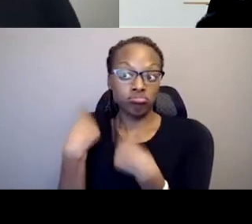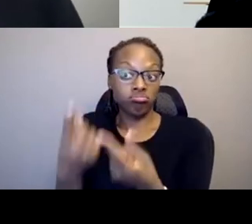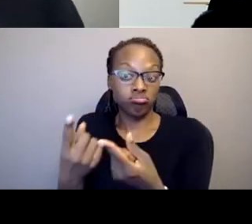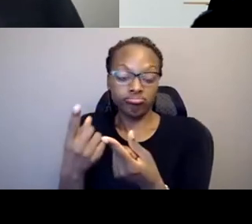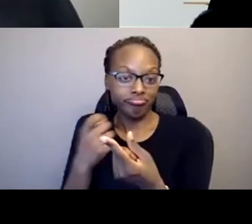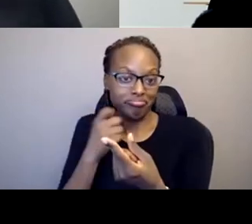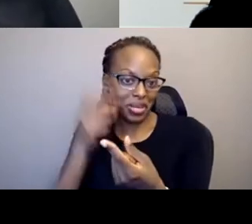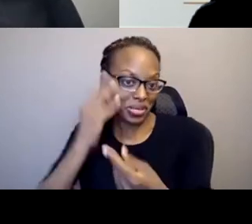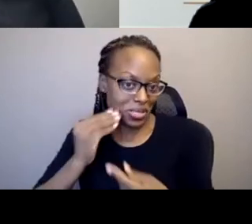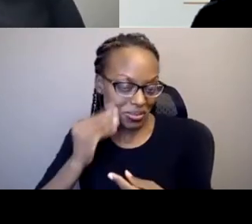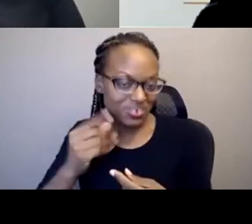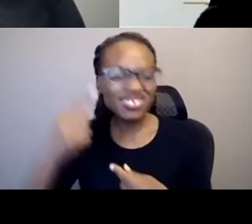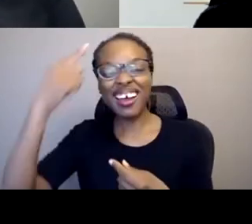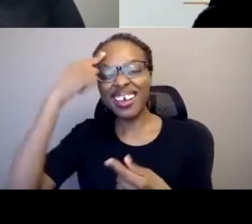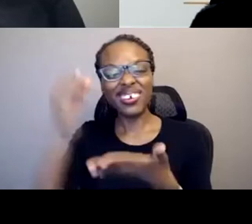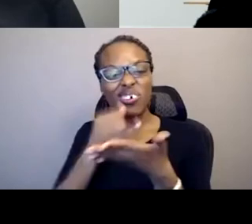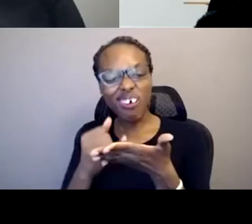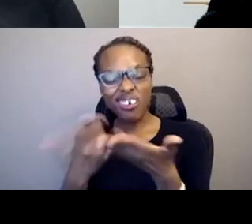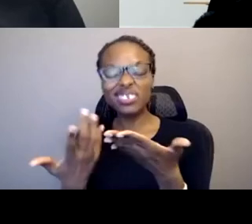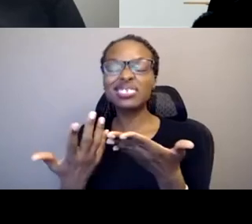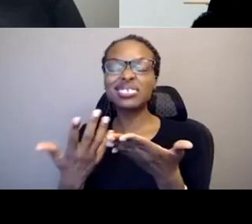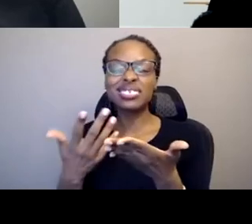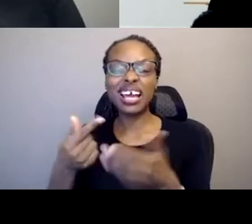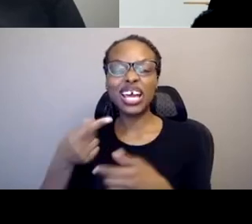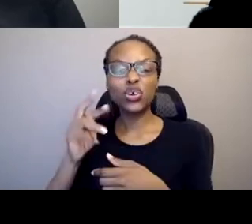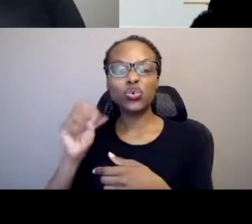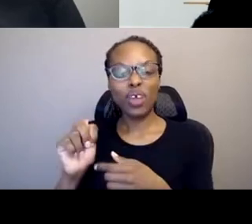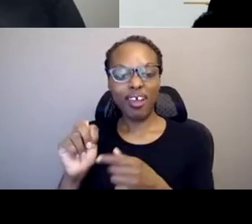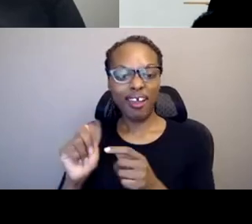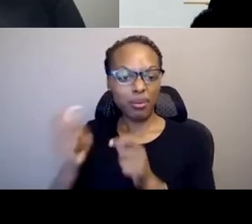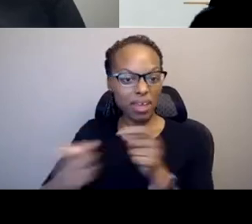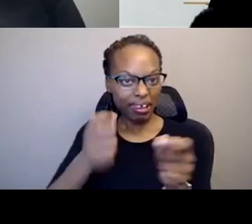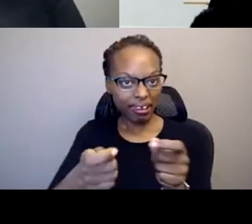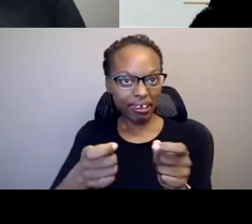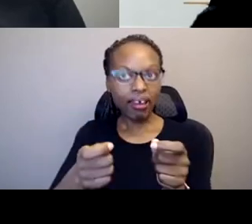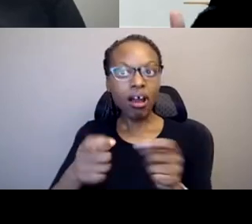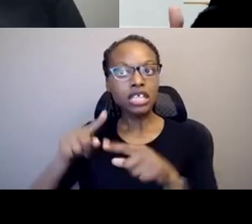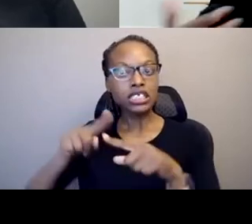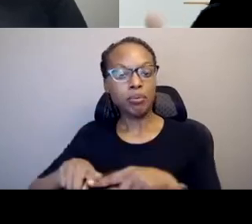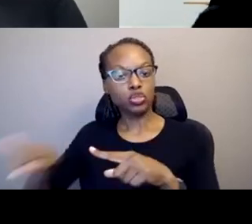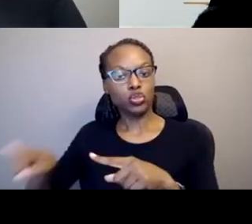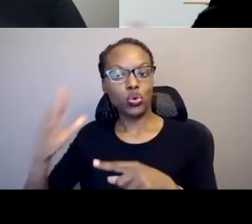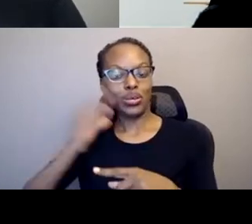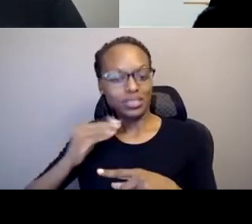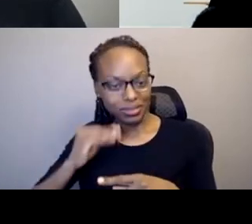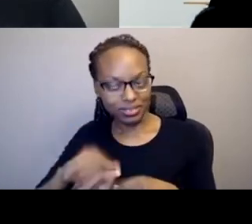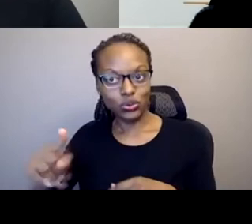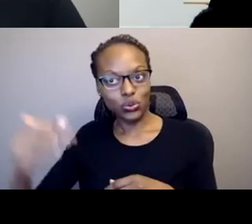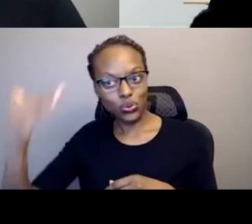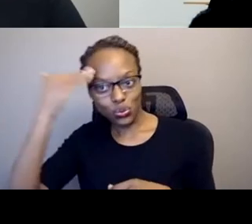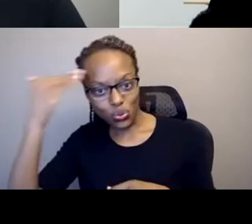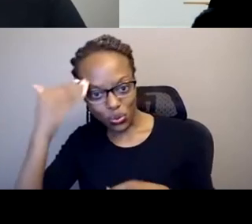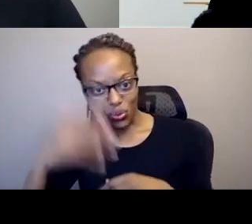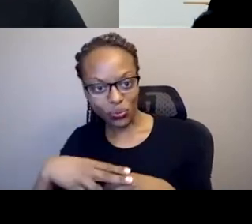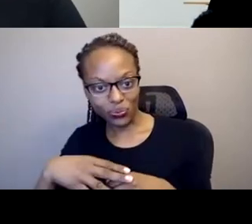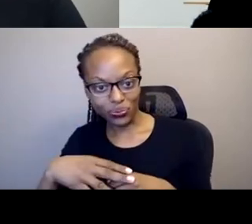and culture grant making too is driven by sort of what you know and what you've experienced, and also seeing how audiences respond to work,